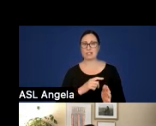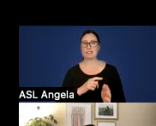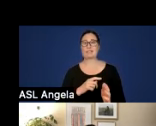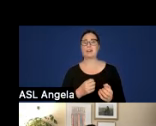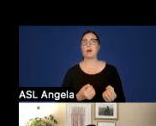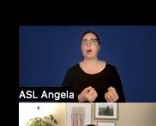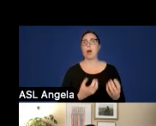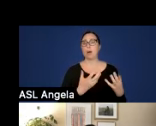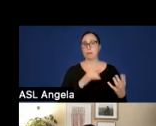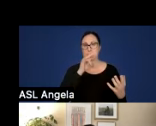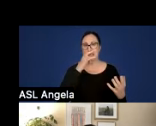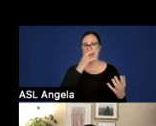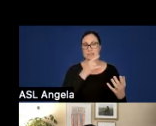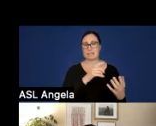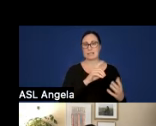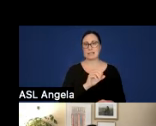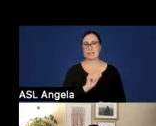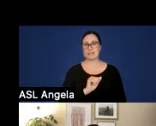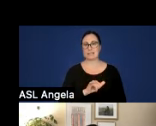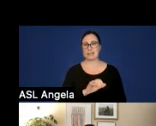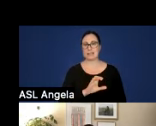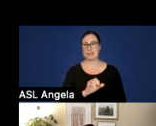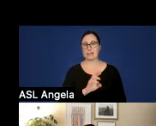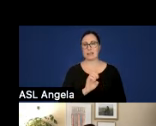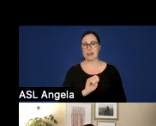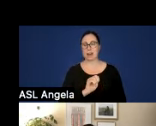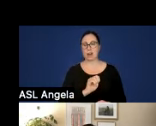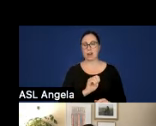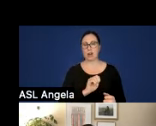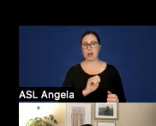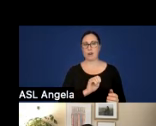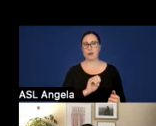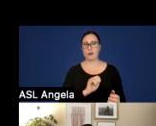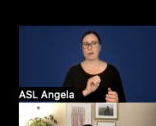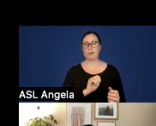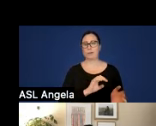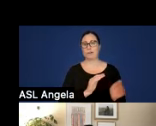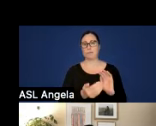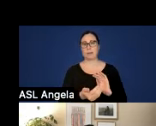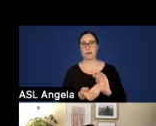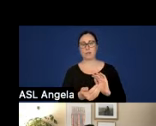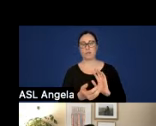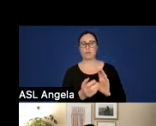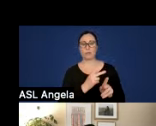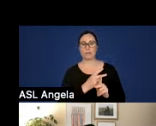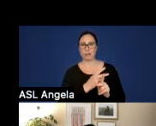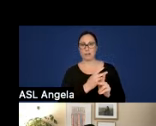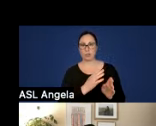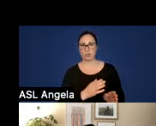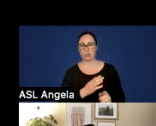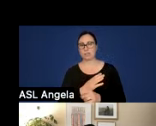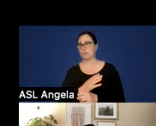daycare in ratio to the number of caregivers. And we don't have that same expectation of care for our